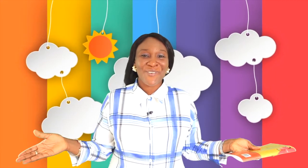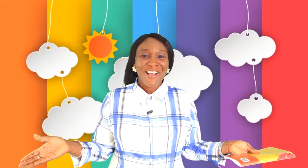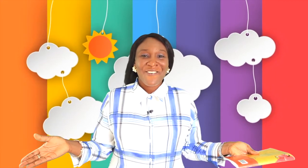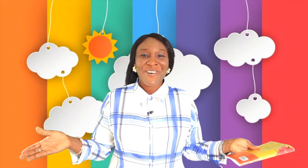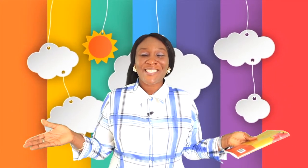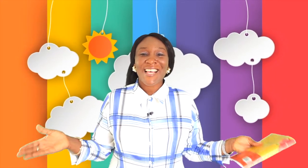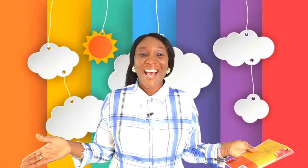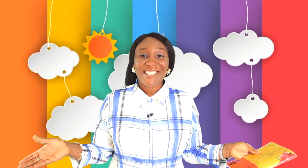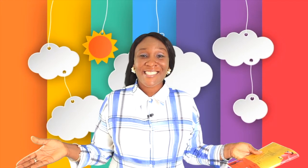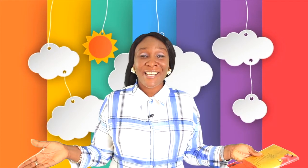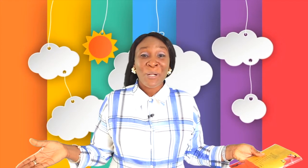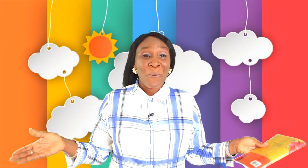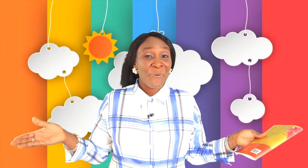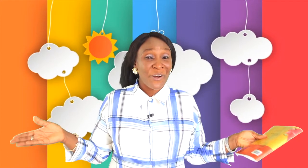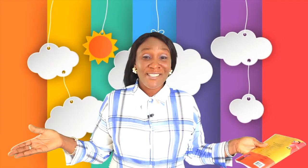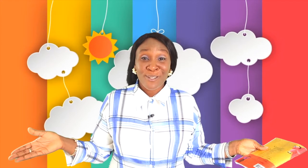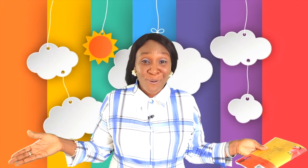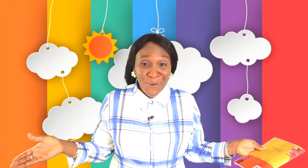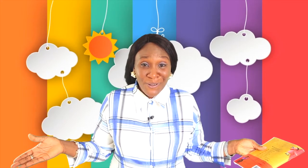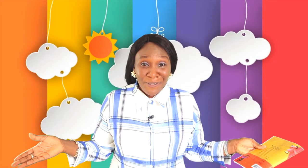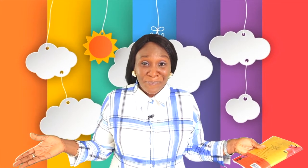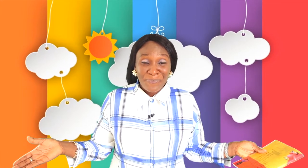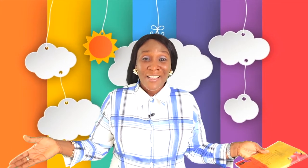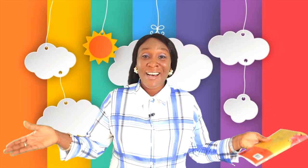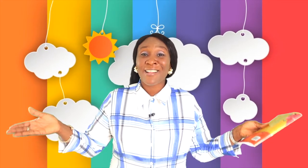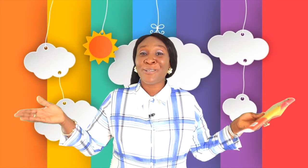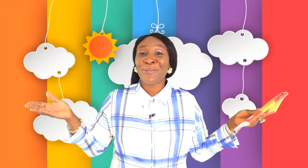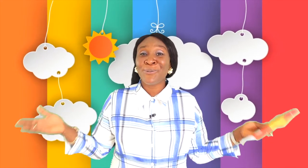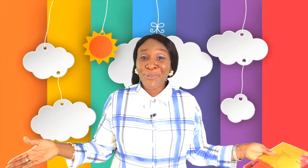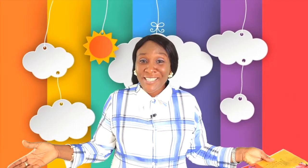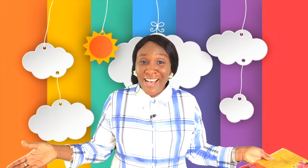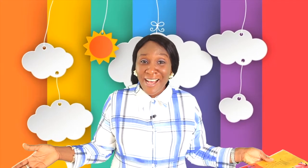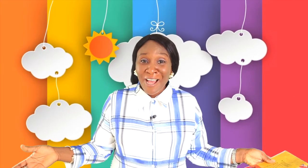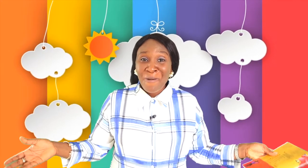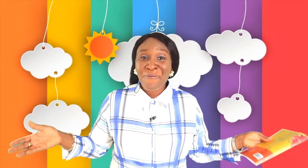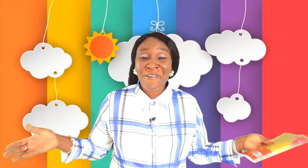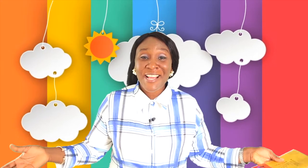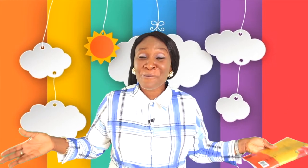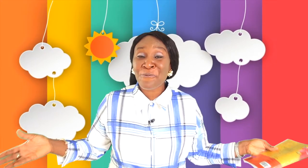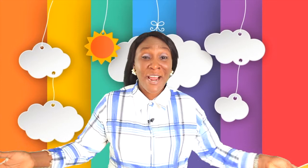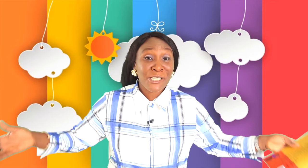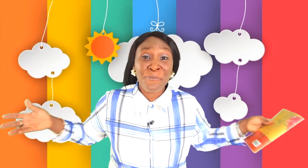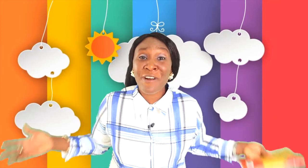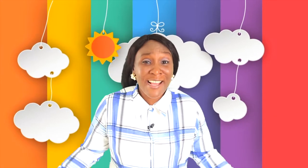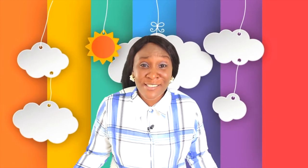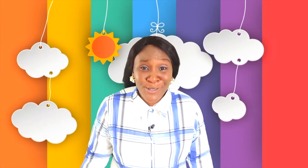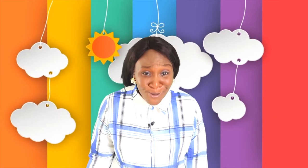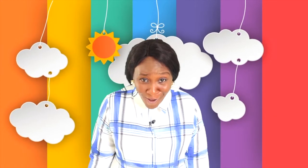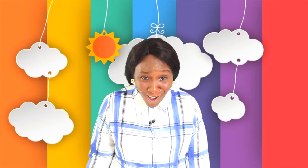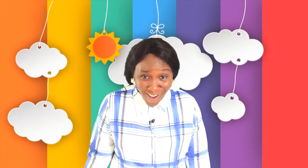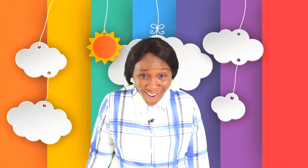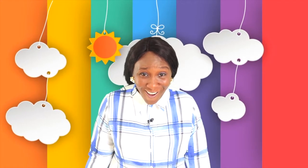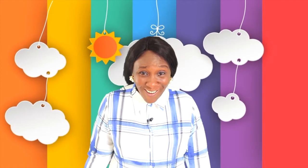do. Fantastic. Praise the Lord. Hallelujah. Praise, praise, praise